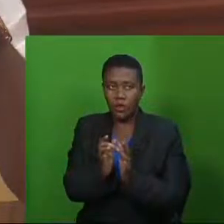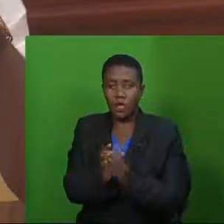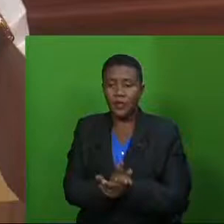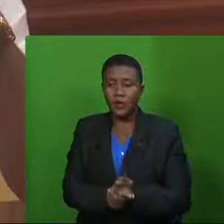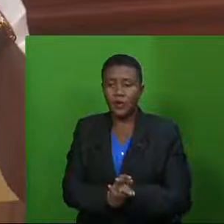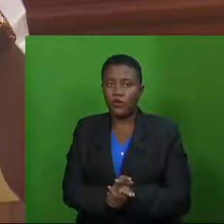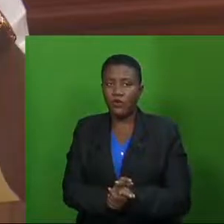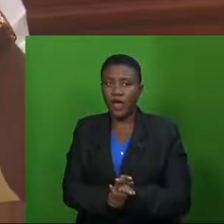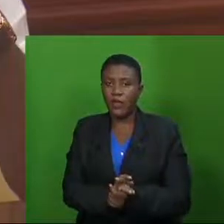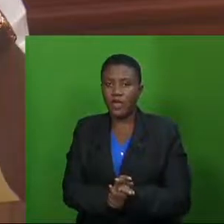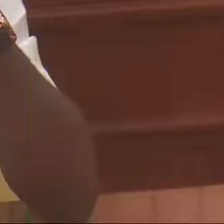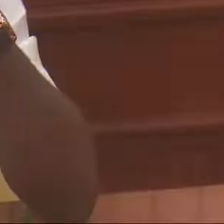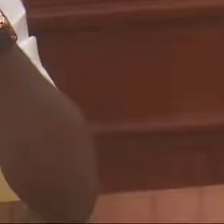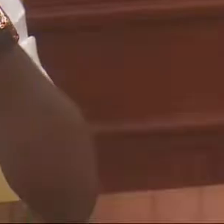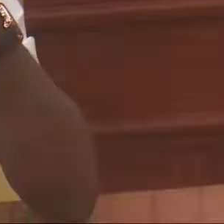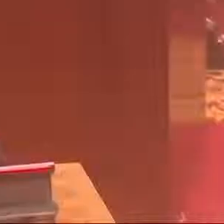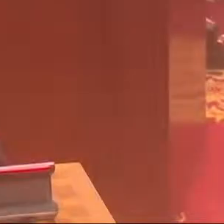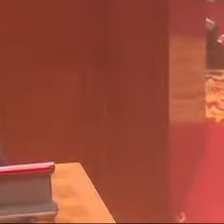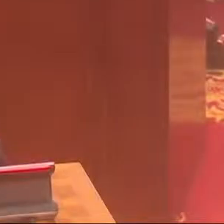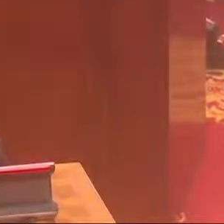us and